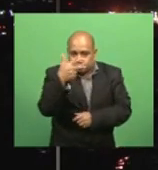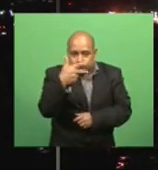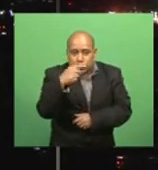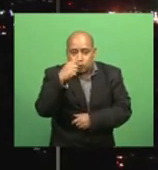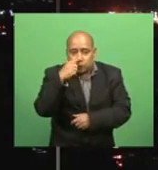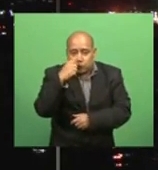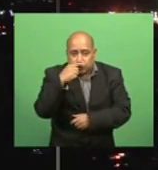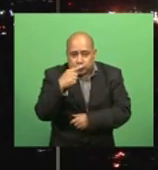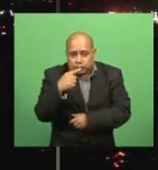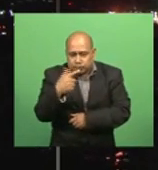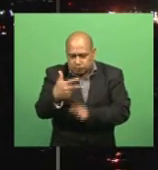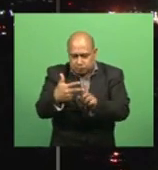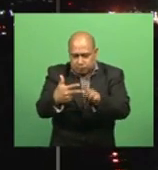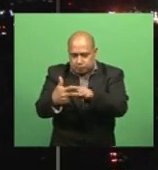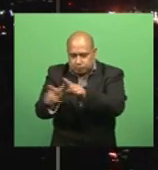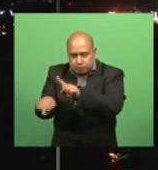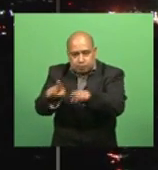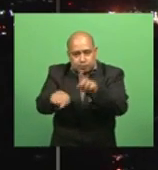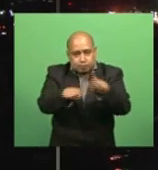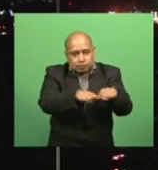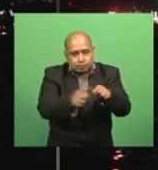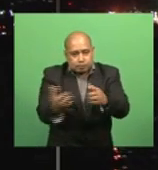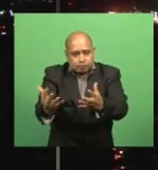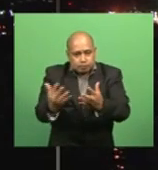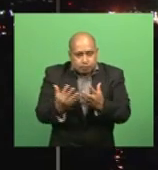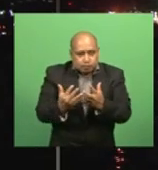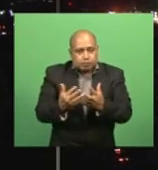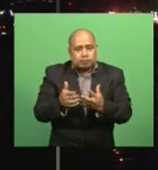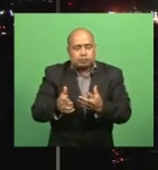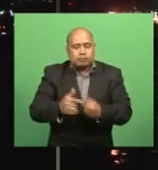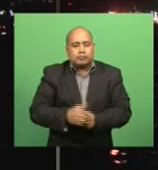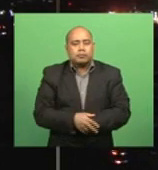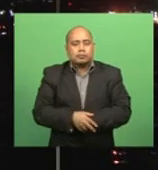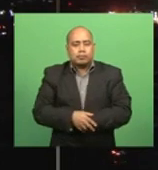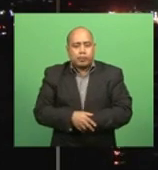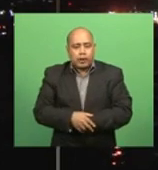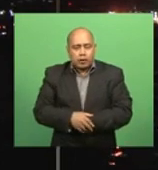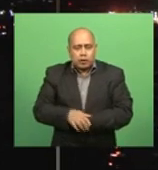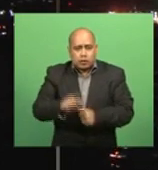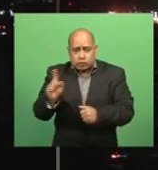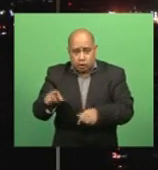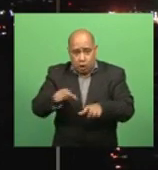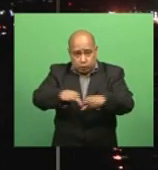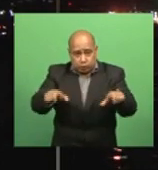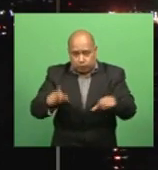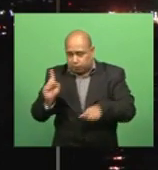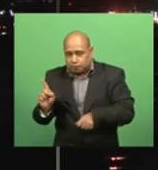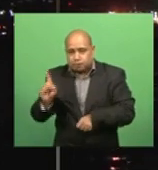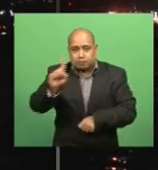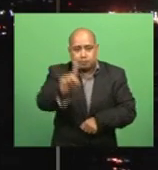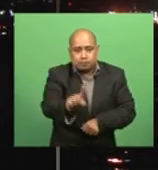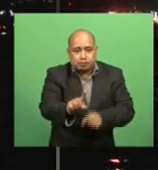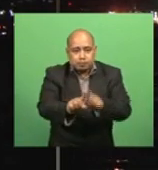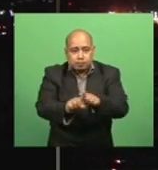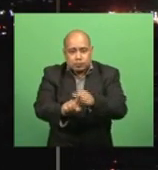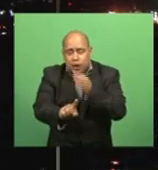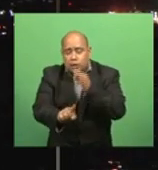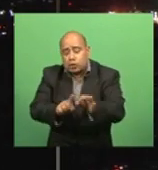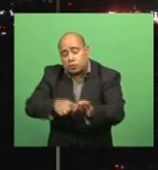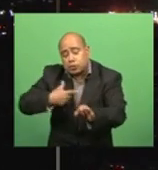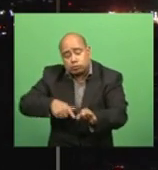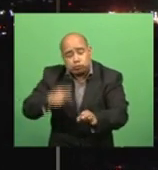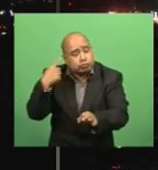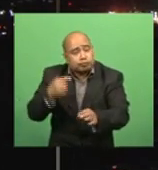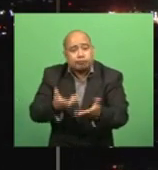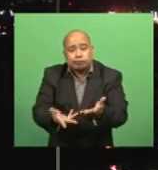COVID-19 restrictions. 8 people in 2 different cases appeared before Magistrate Deepika Prakash for breaching social gathering directives.